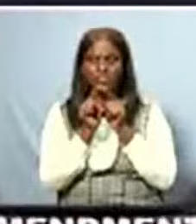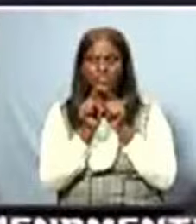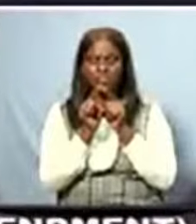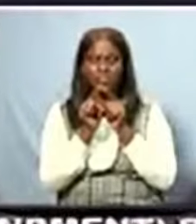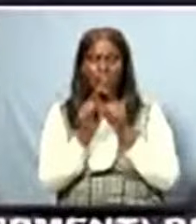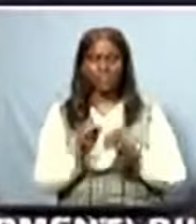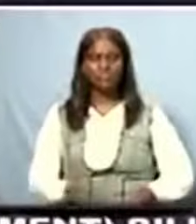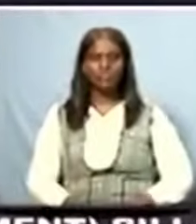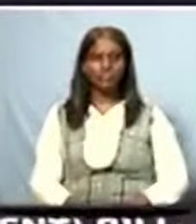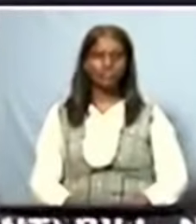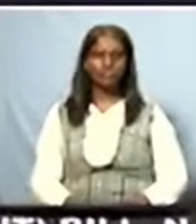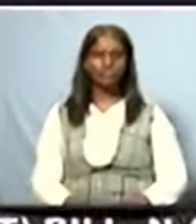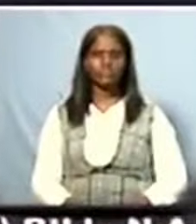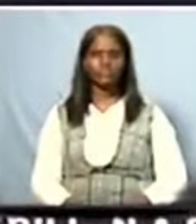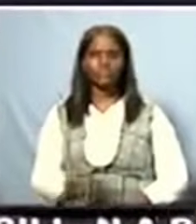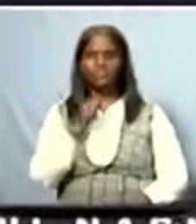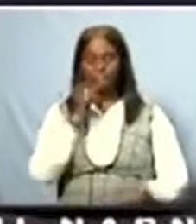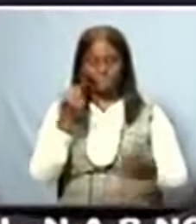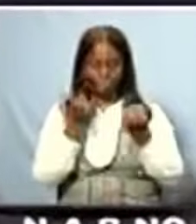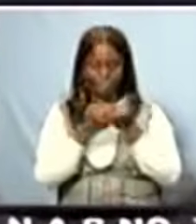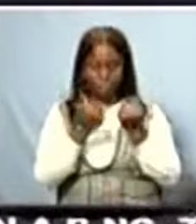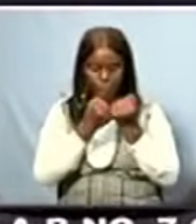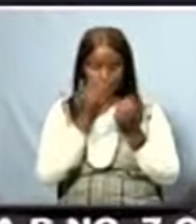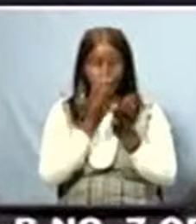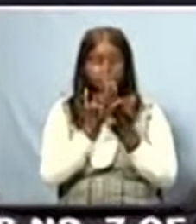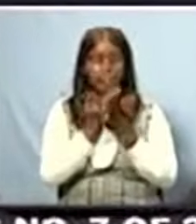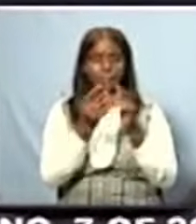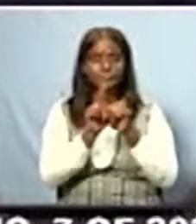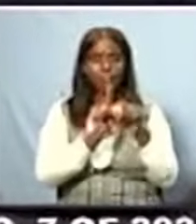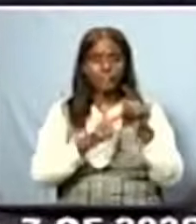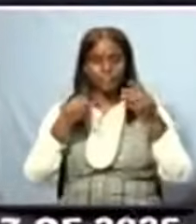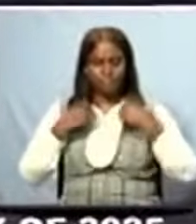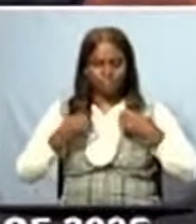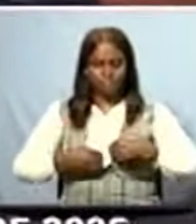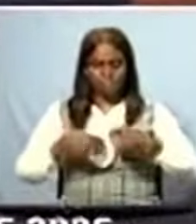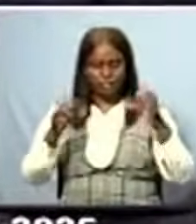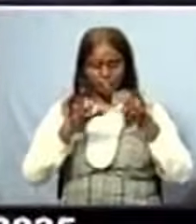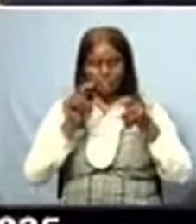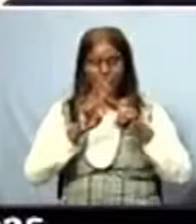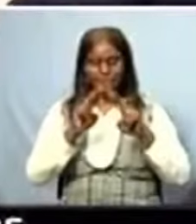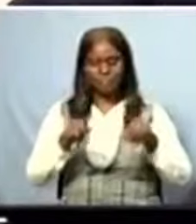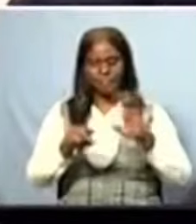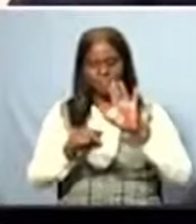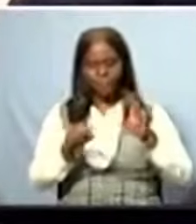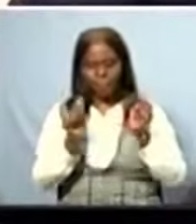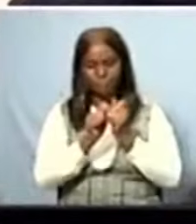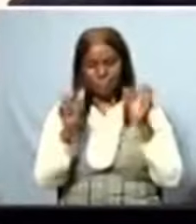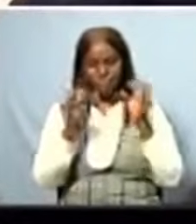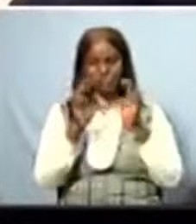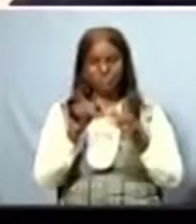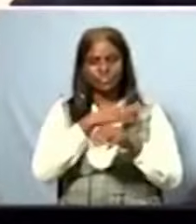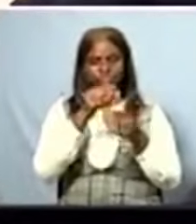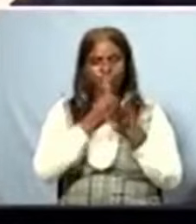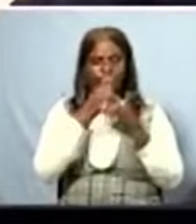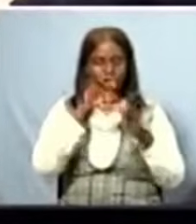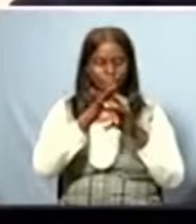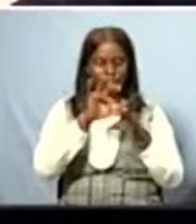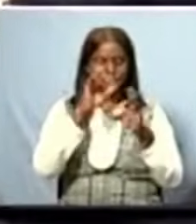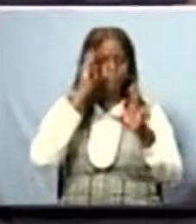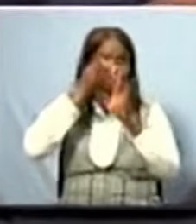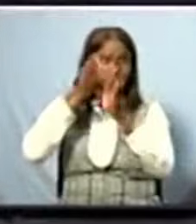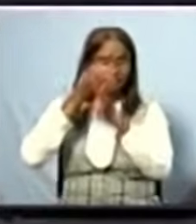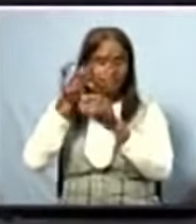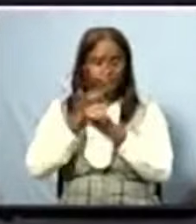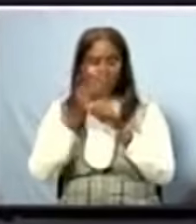not supporting this proposal is that the mayor, council chairperson, and councillor are elected directly by